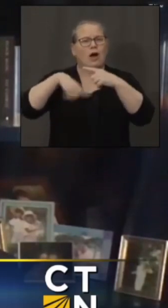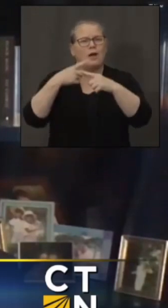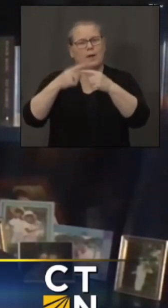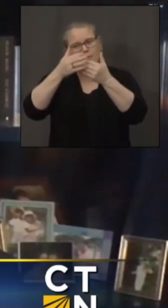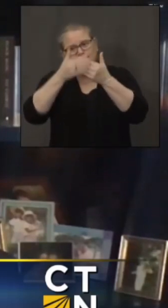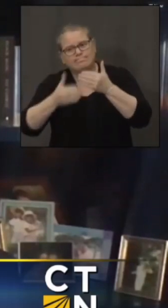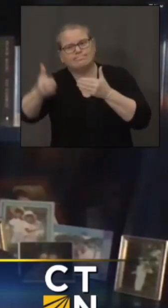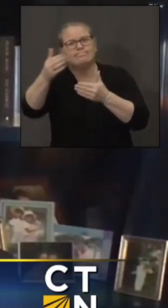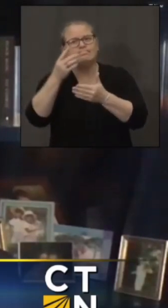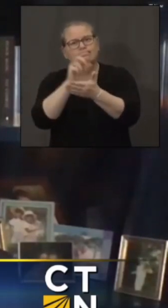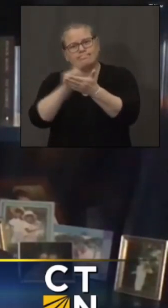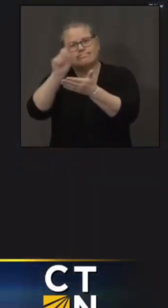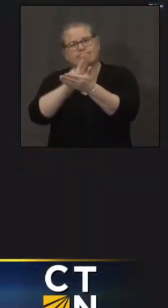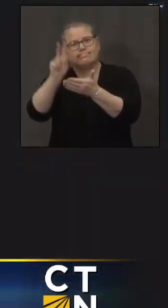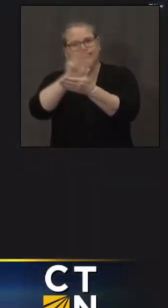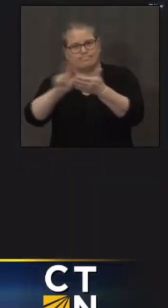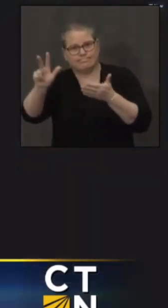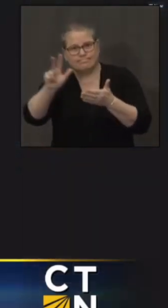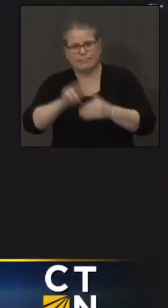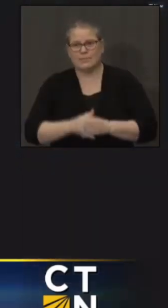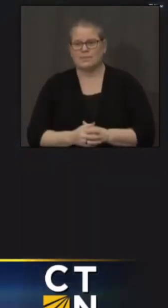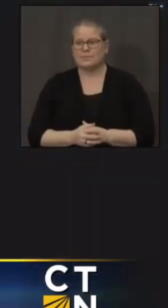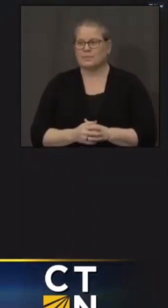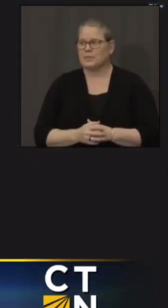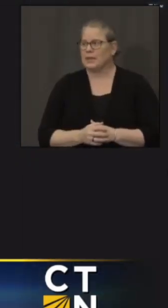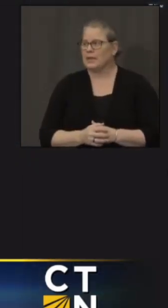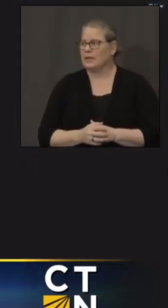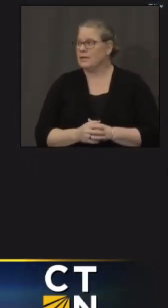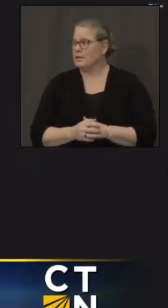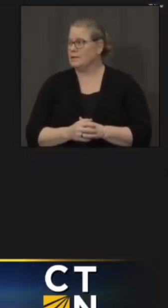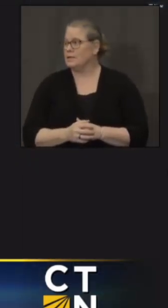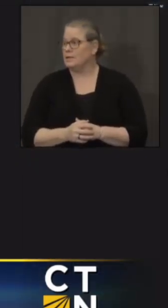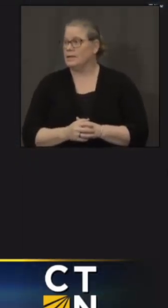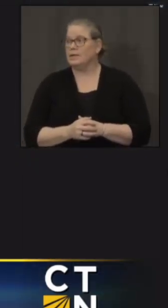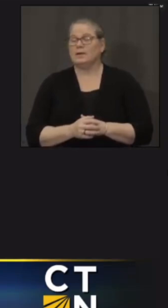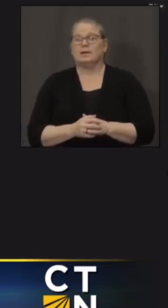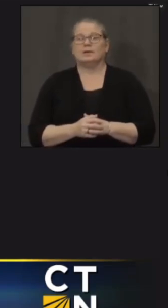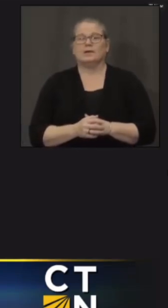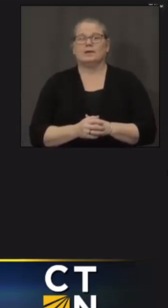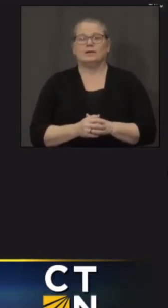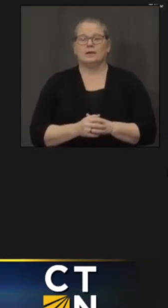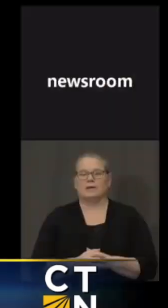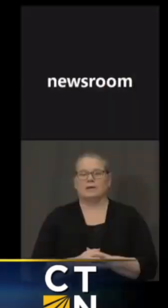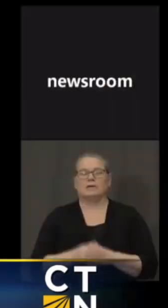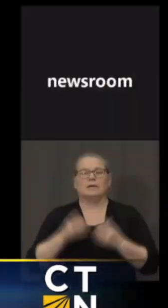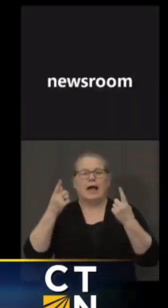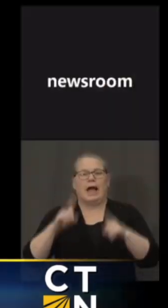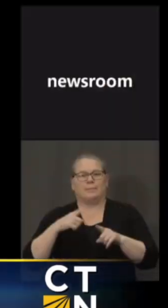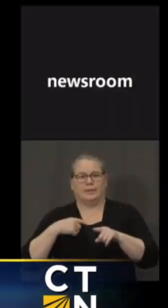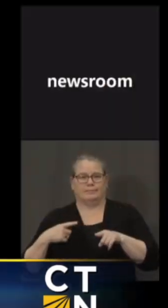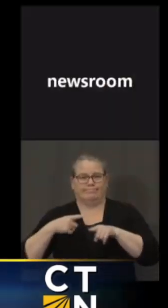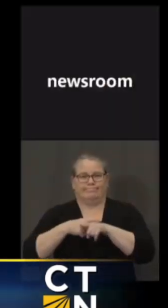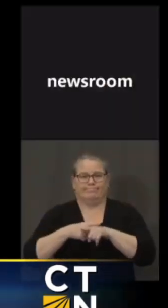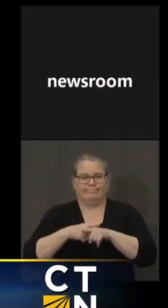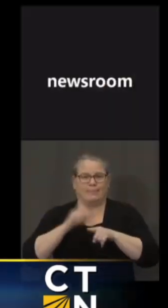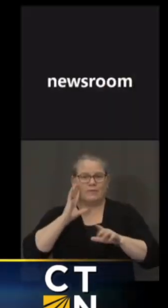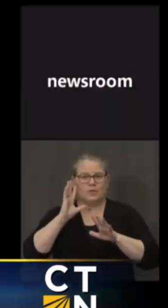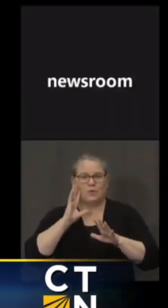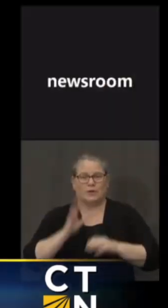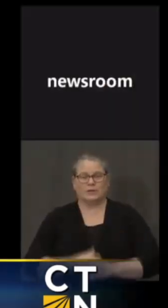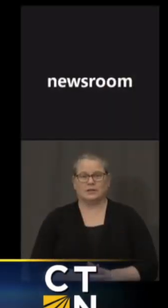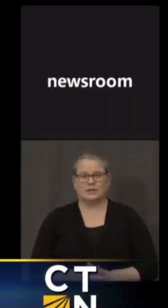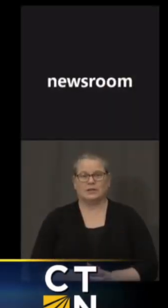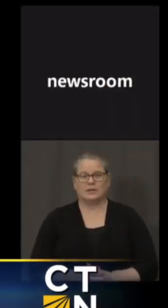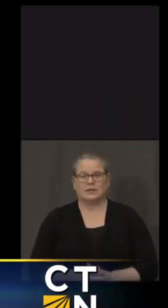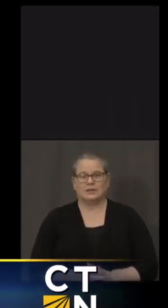weeks. First off, this is a special report from News 8. Good afternoon. I'm Lisa Carber.